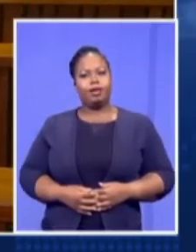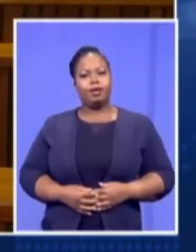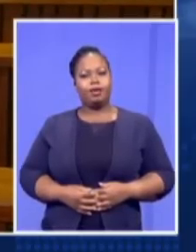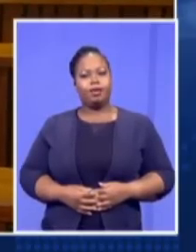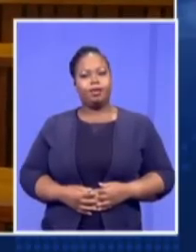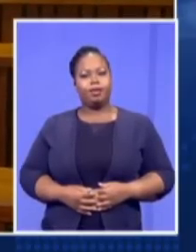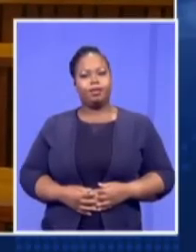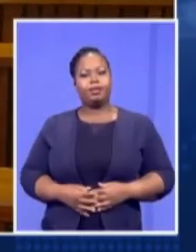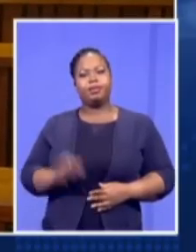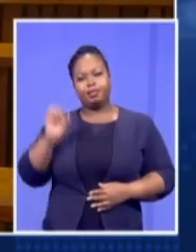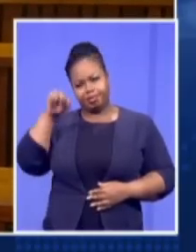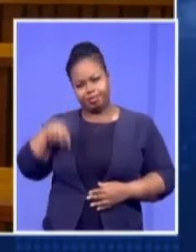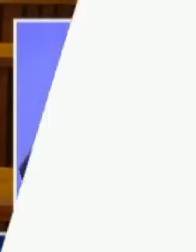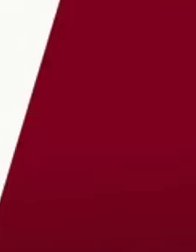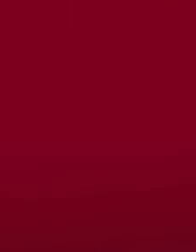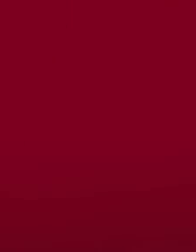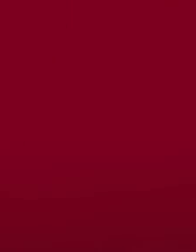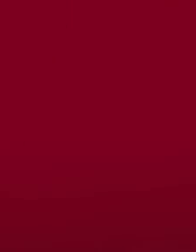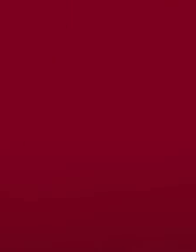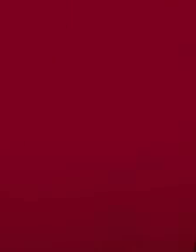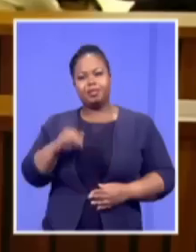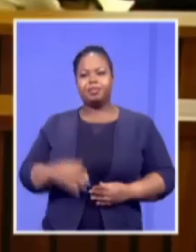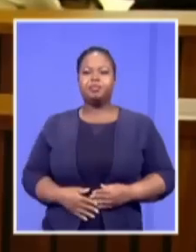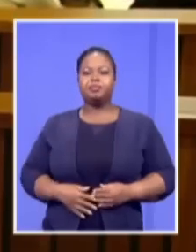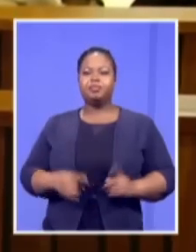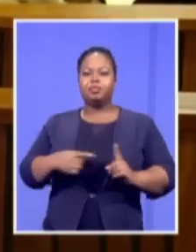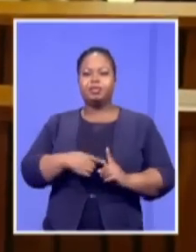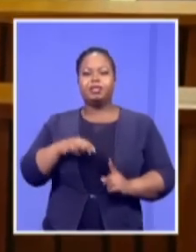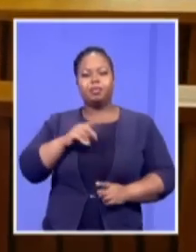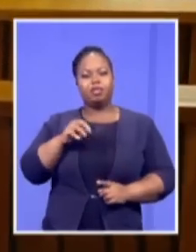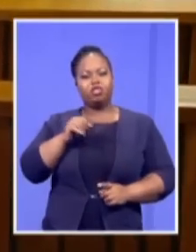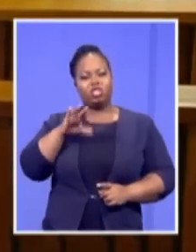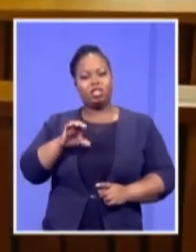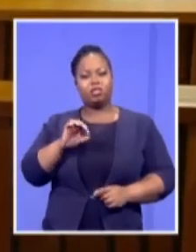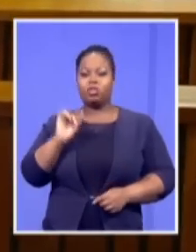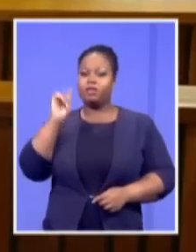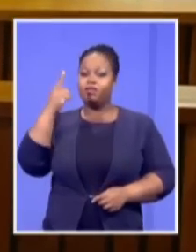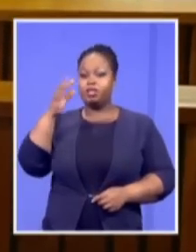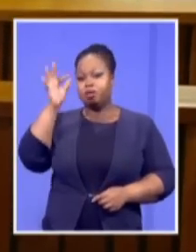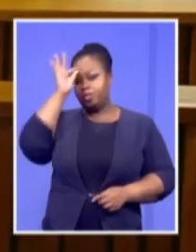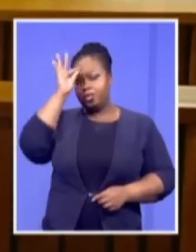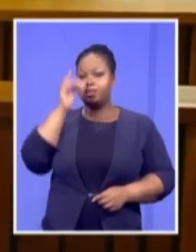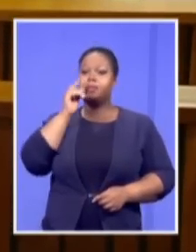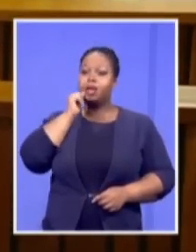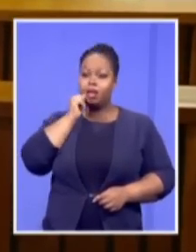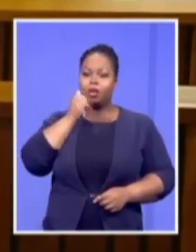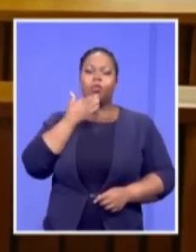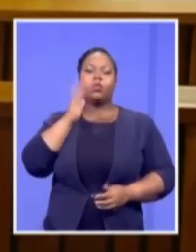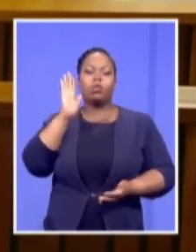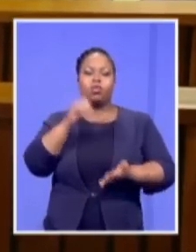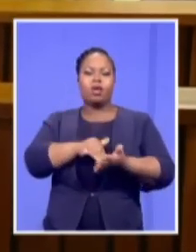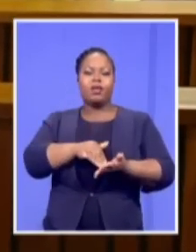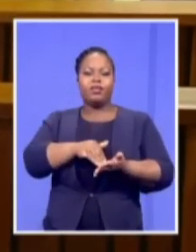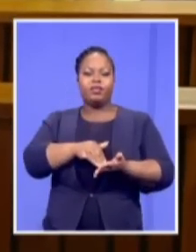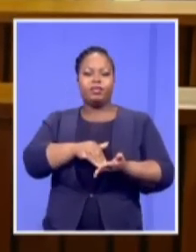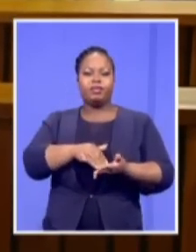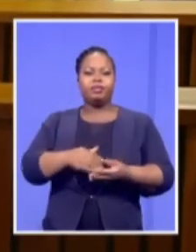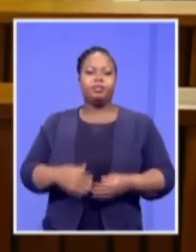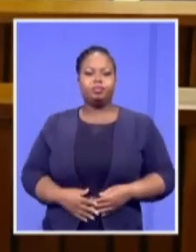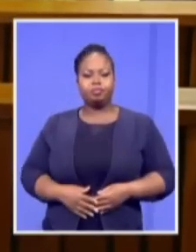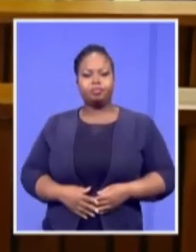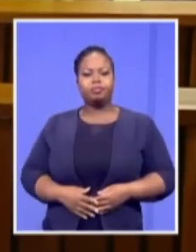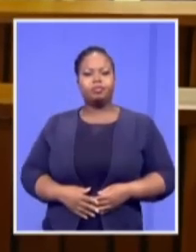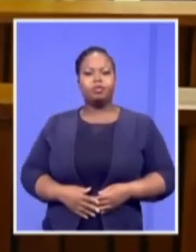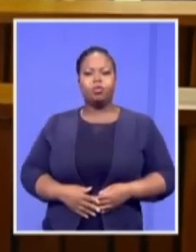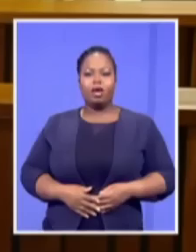Well, that's right, Naledi. Sergeant Patrick Mthethwa was one of the first police officers who had arrived at the scene. He tells this